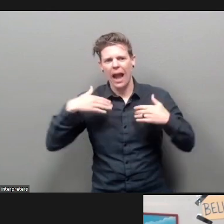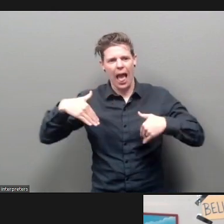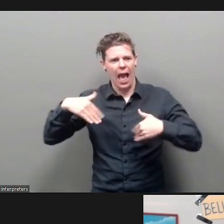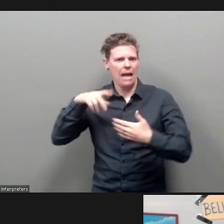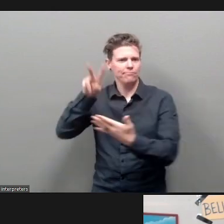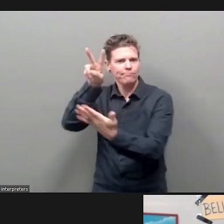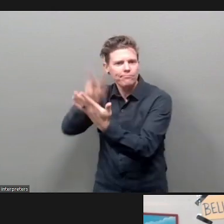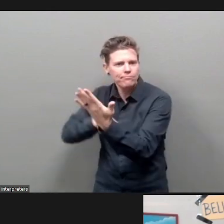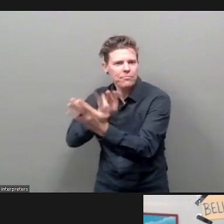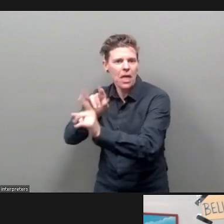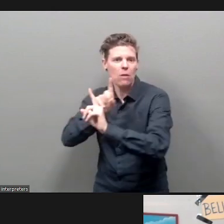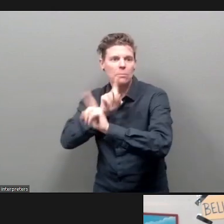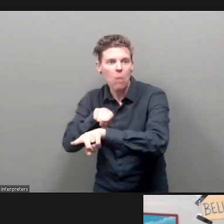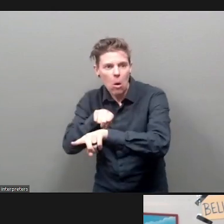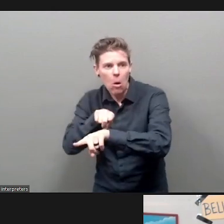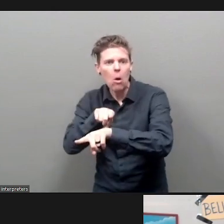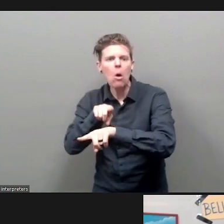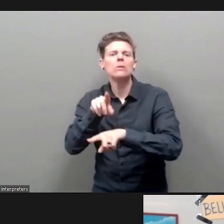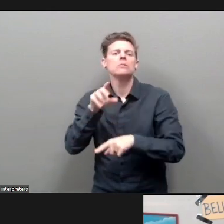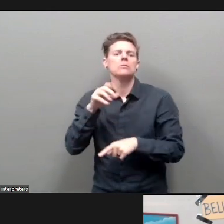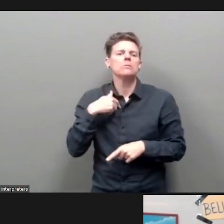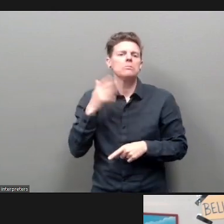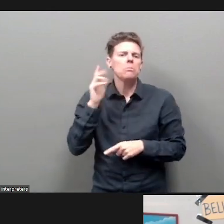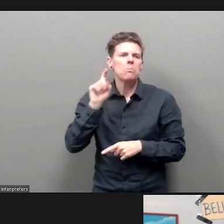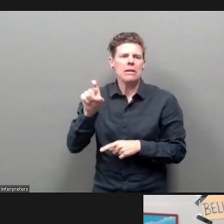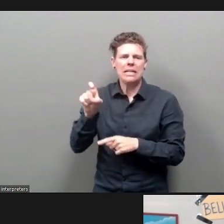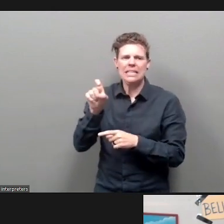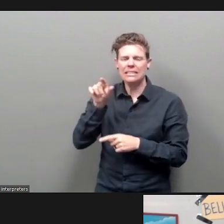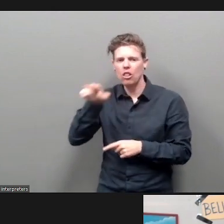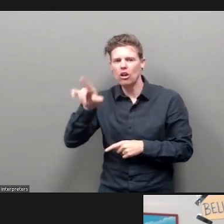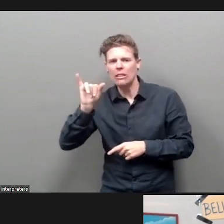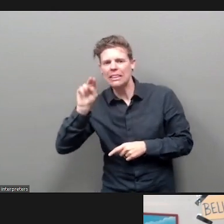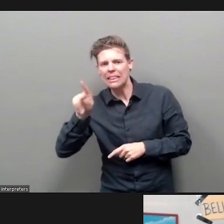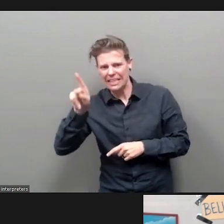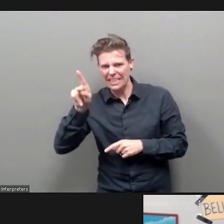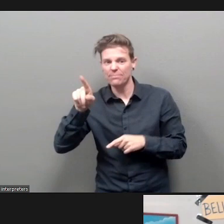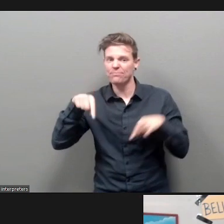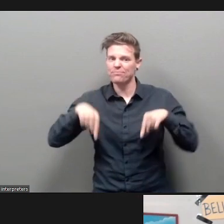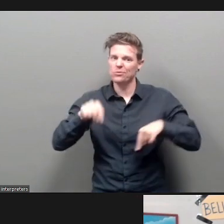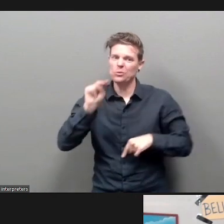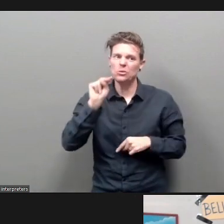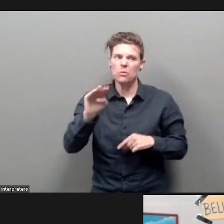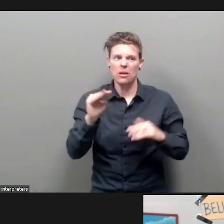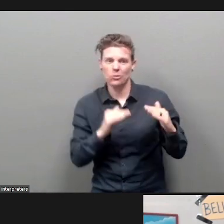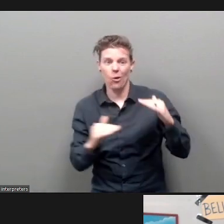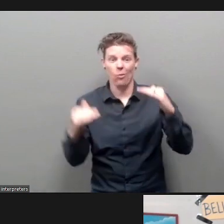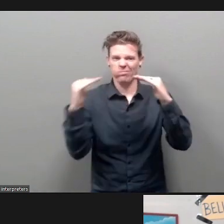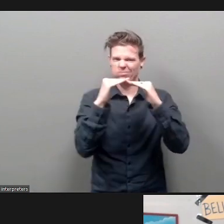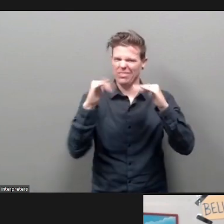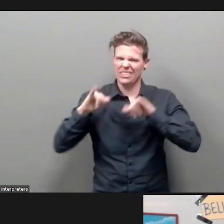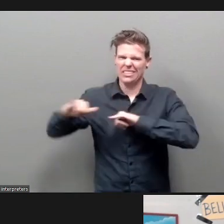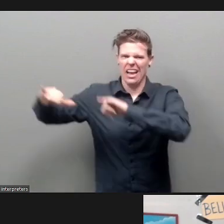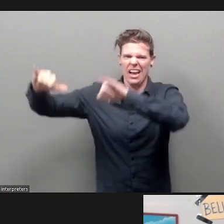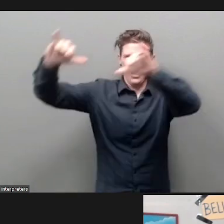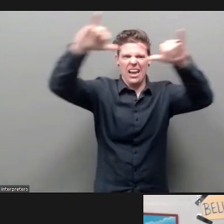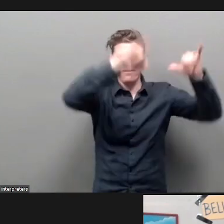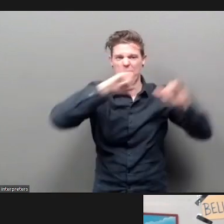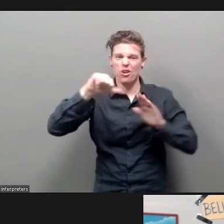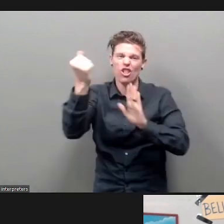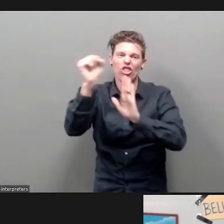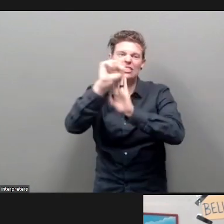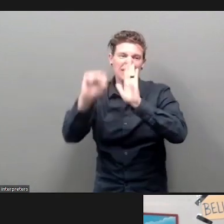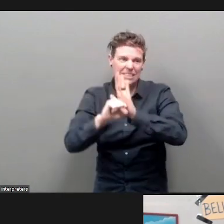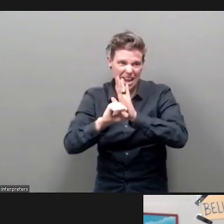think it has New Mexico tied with another state for number one, with something like 57% of